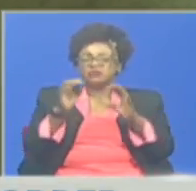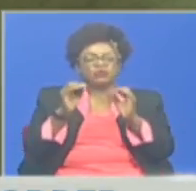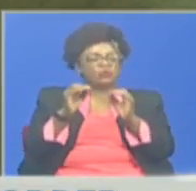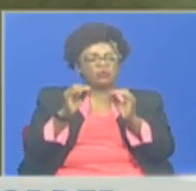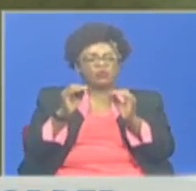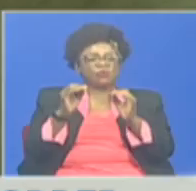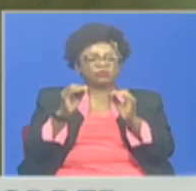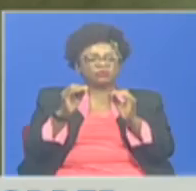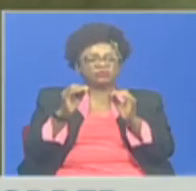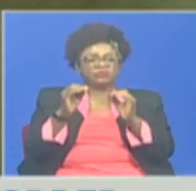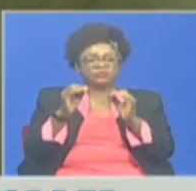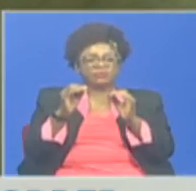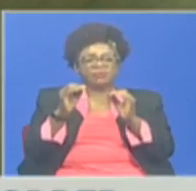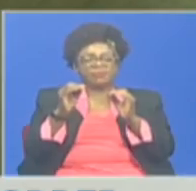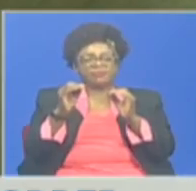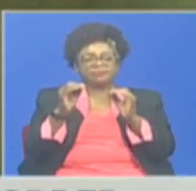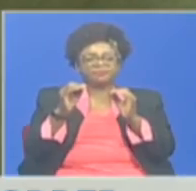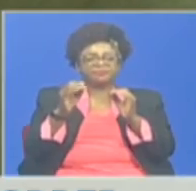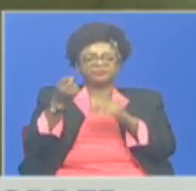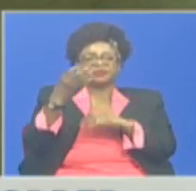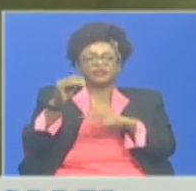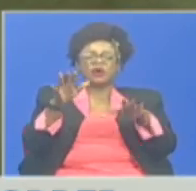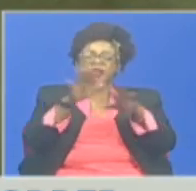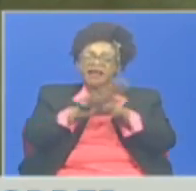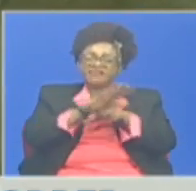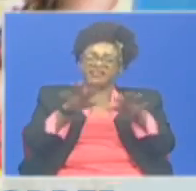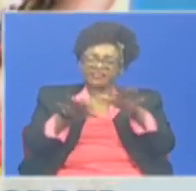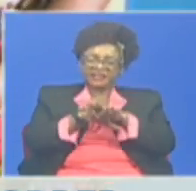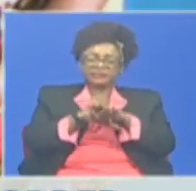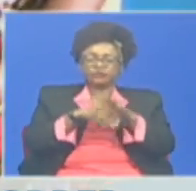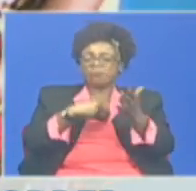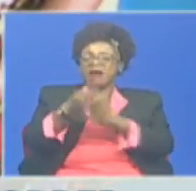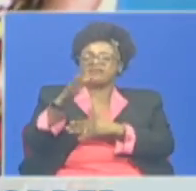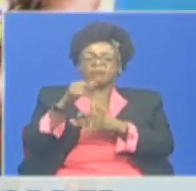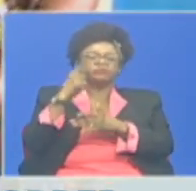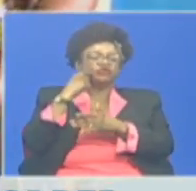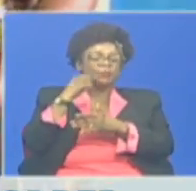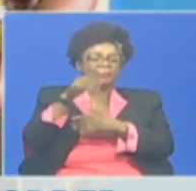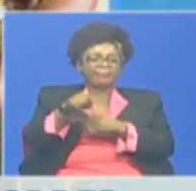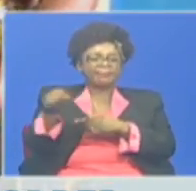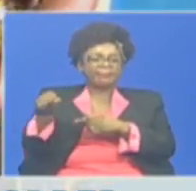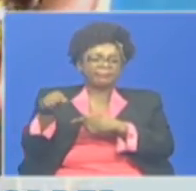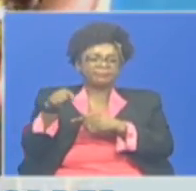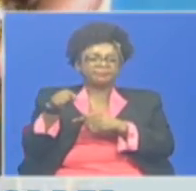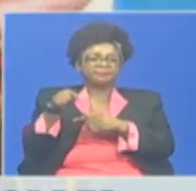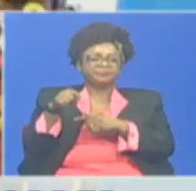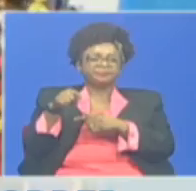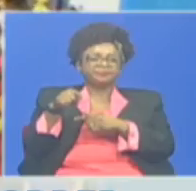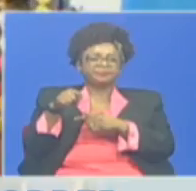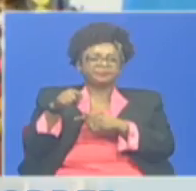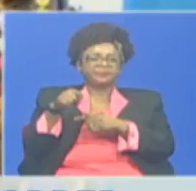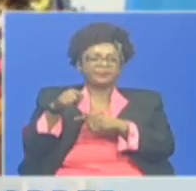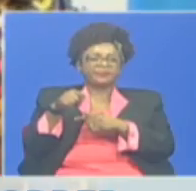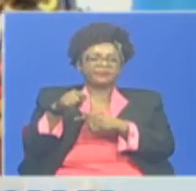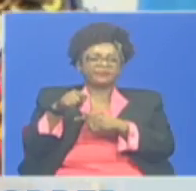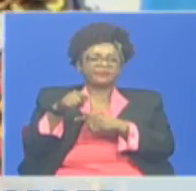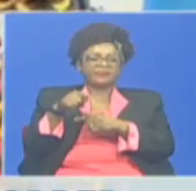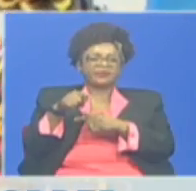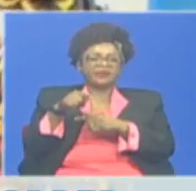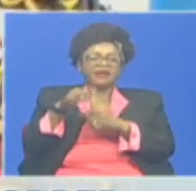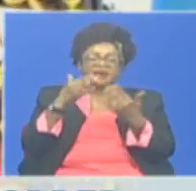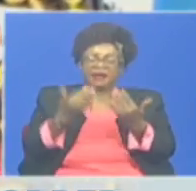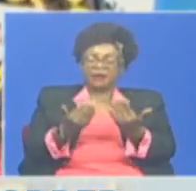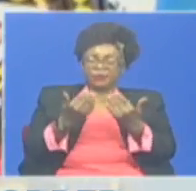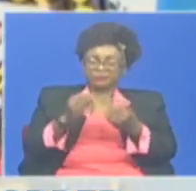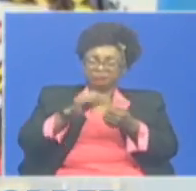cheap. Sasa ni kila kitu ni kwa kibanda. While the pandemic has kept them from their usual activities, they